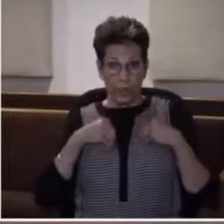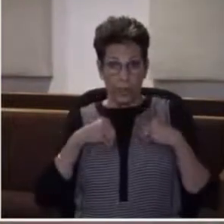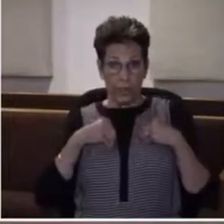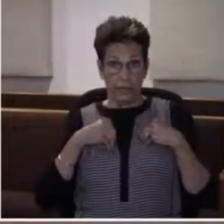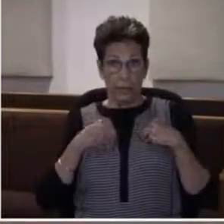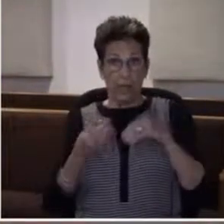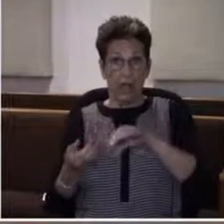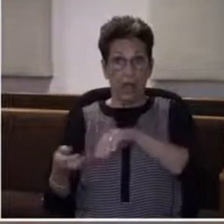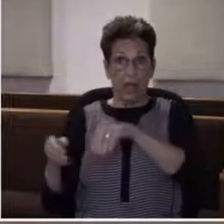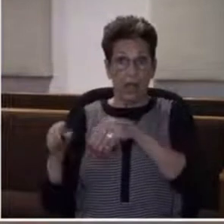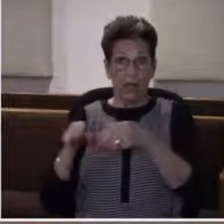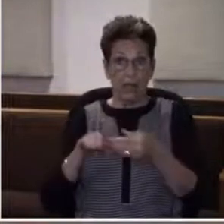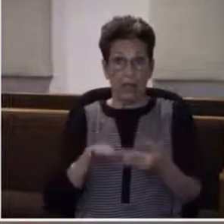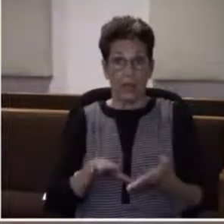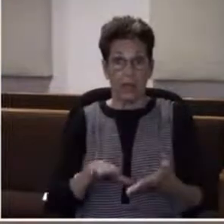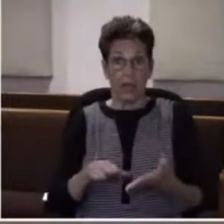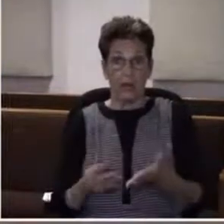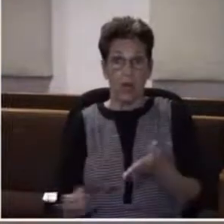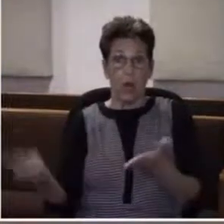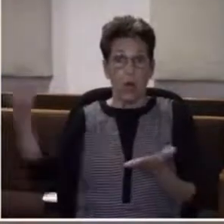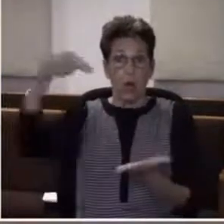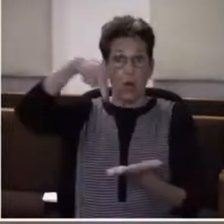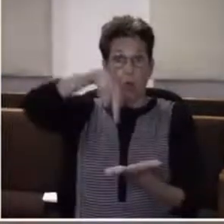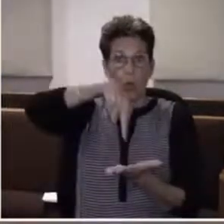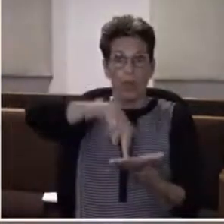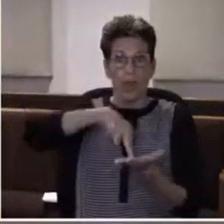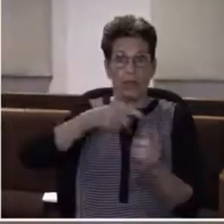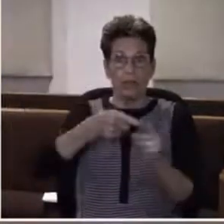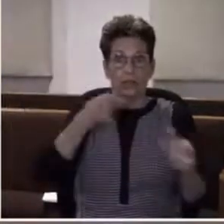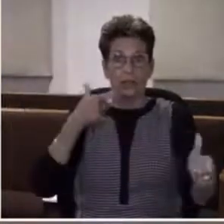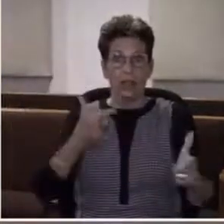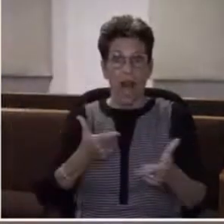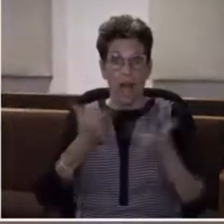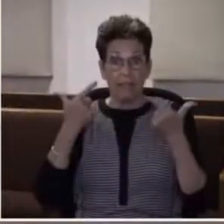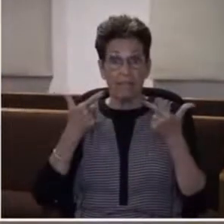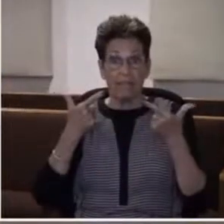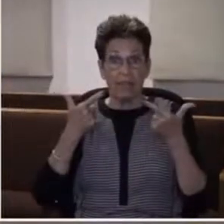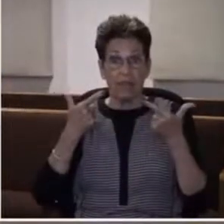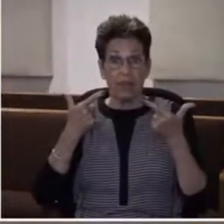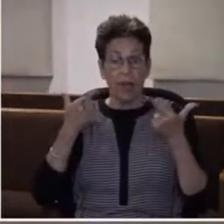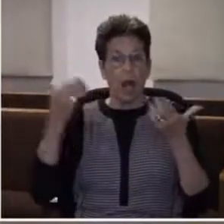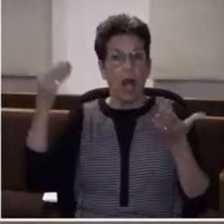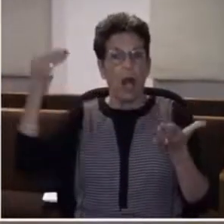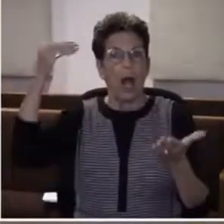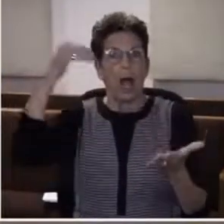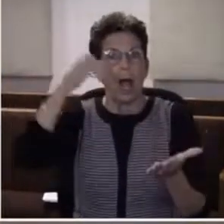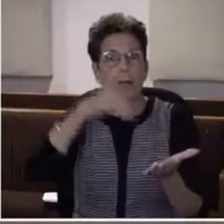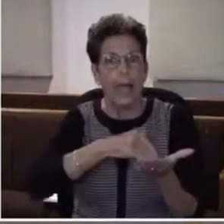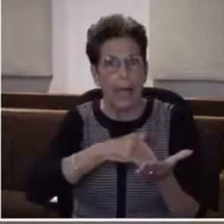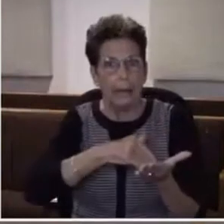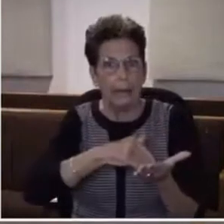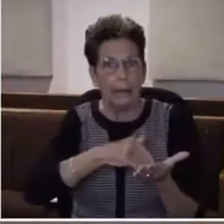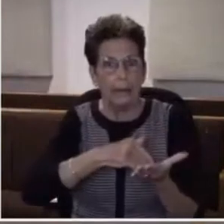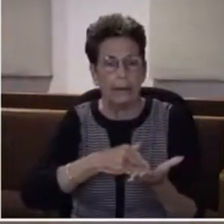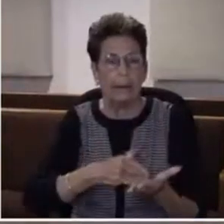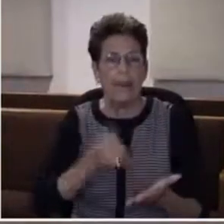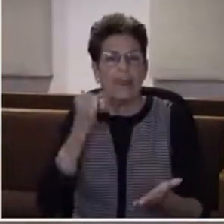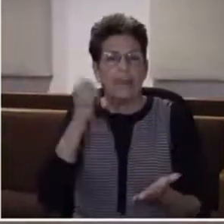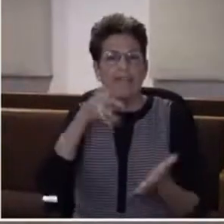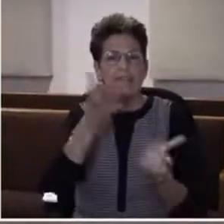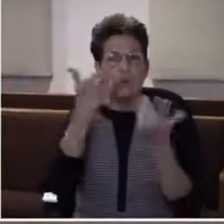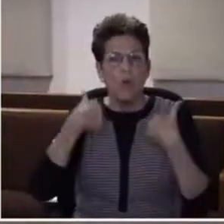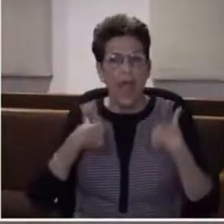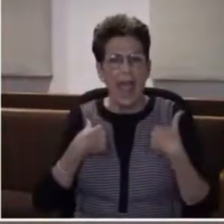dead raised to life again. If you have a study Bible somewhere there, you probably